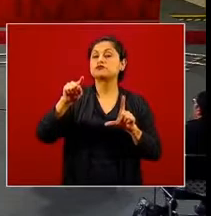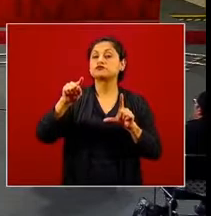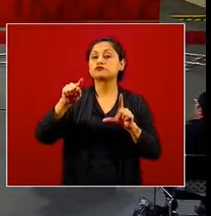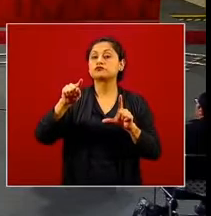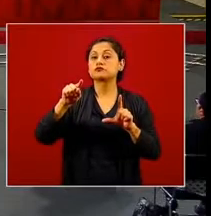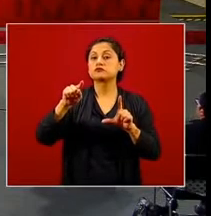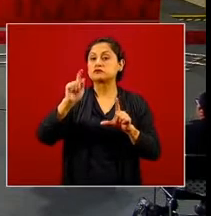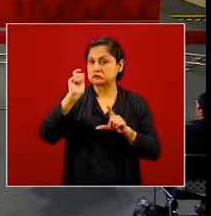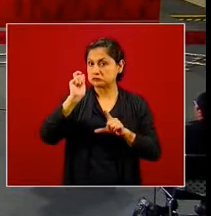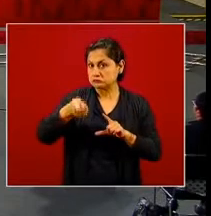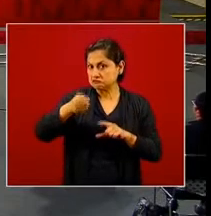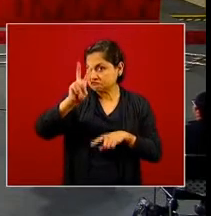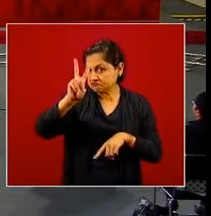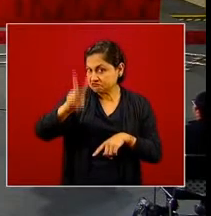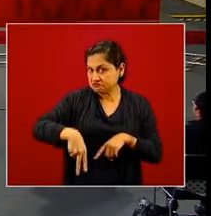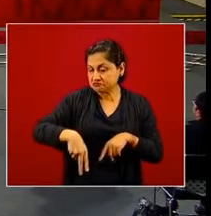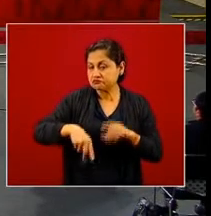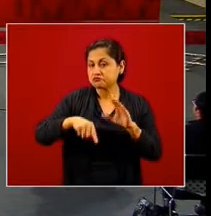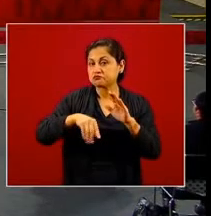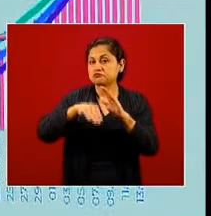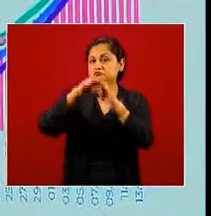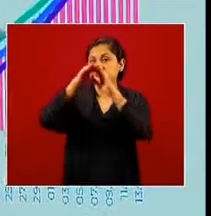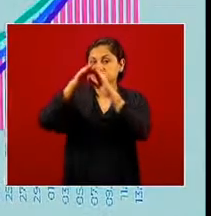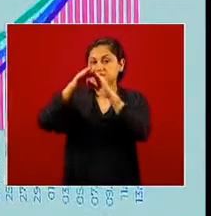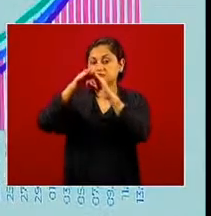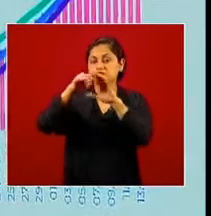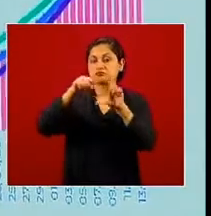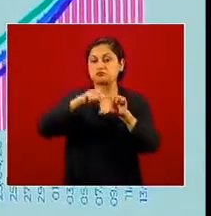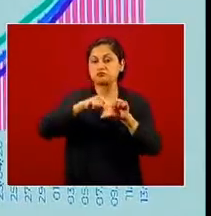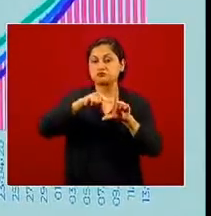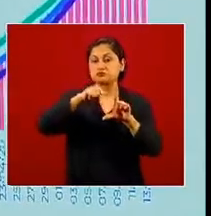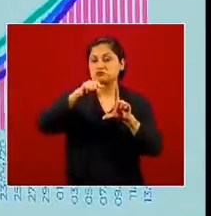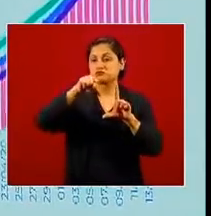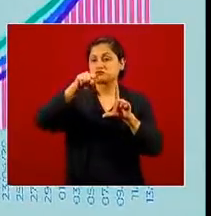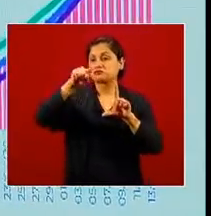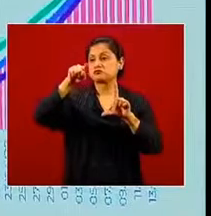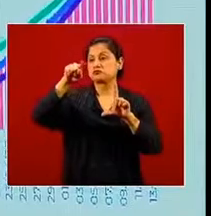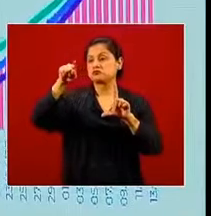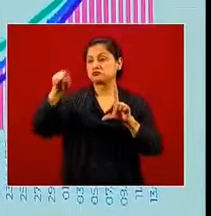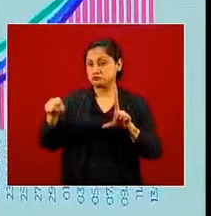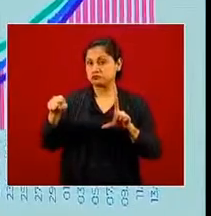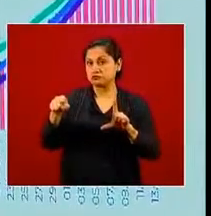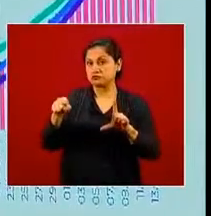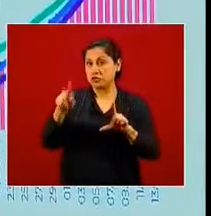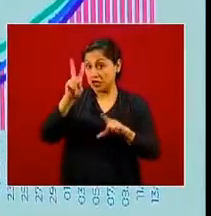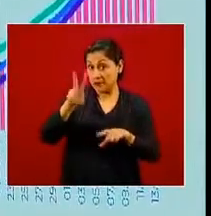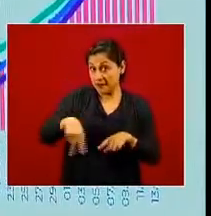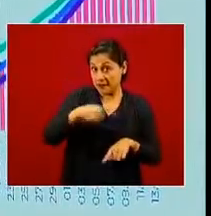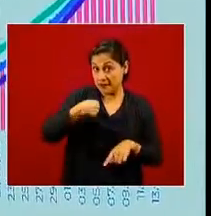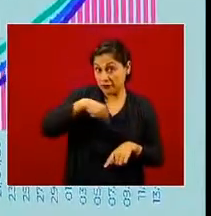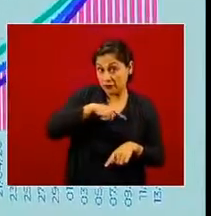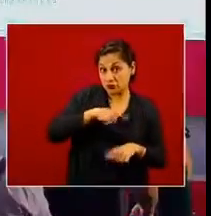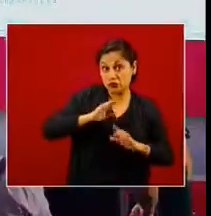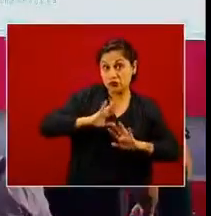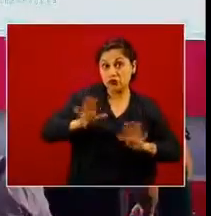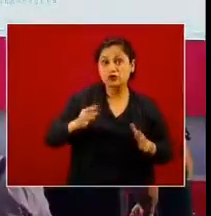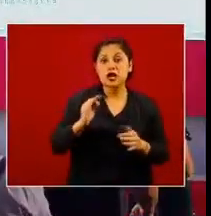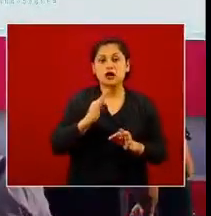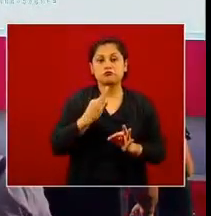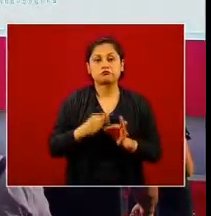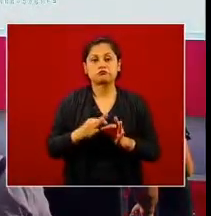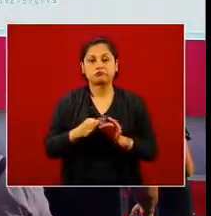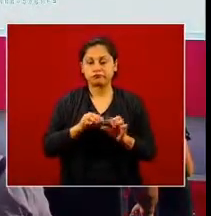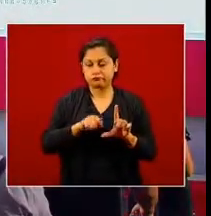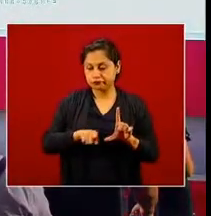epi curve was flattened. This is the curve of what has been happening, and this is compared to what would